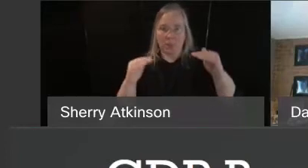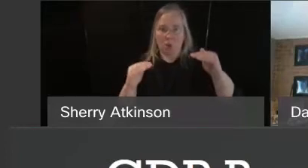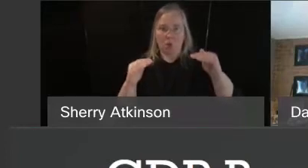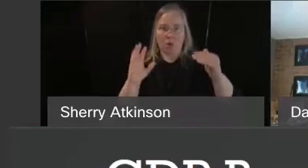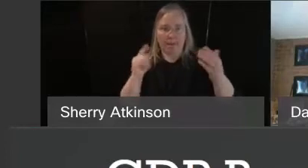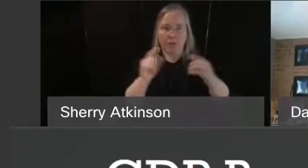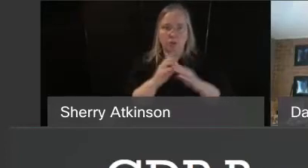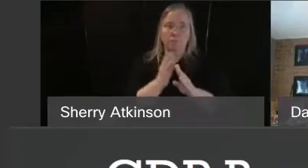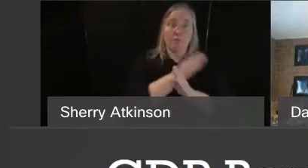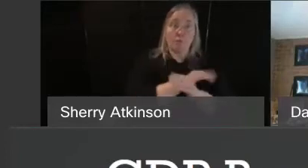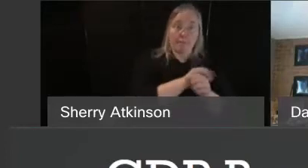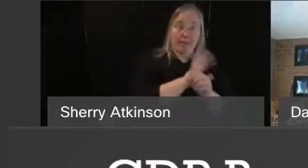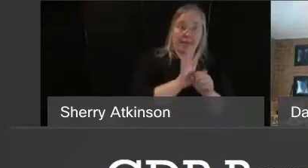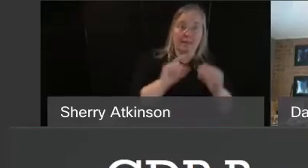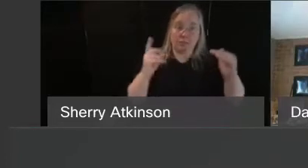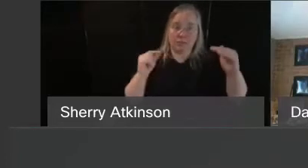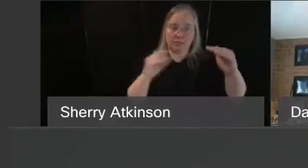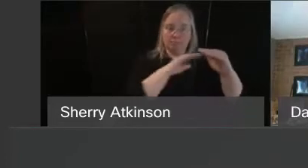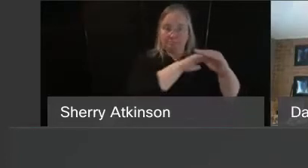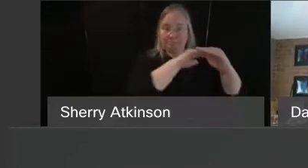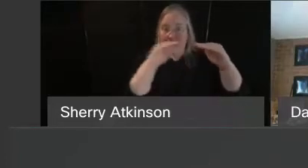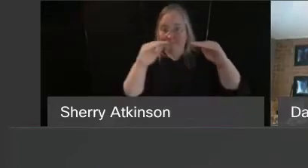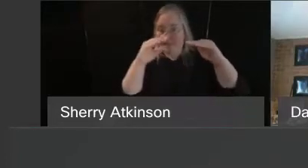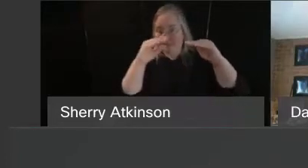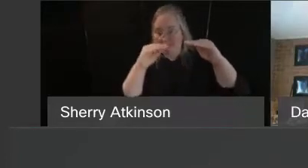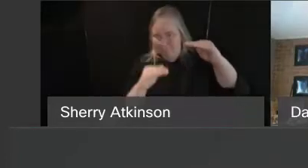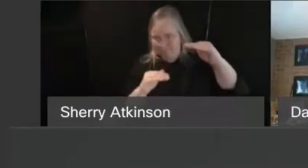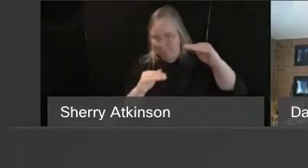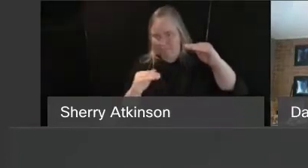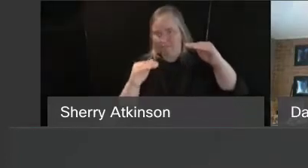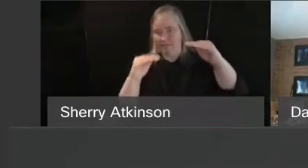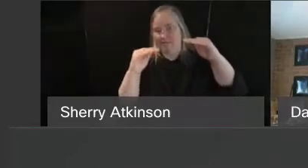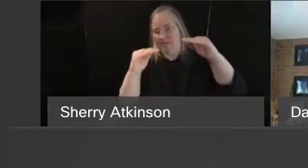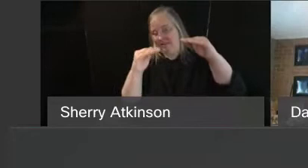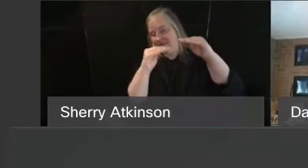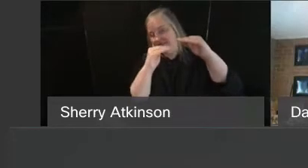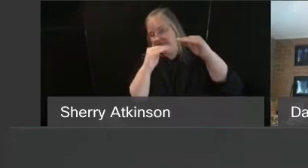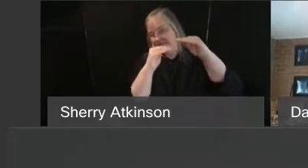pandemic. So driving the GDP